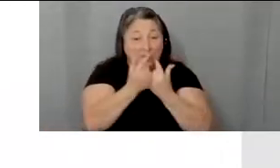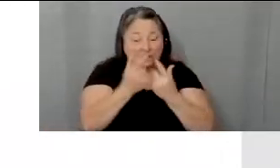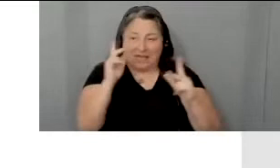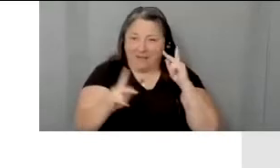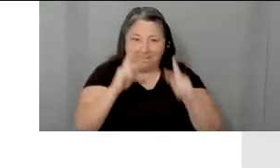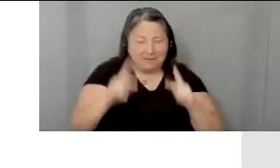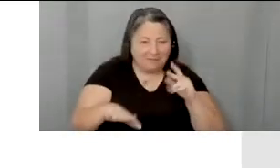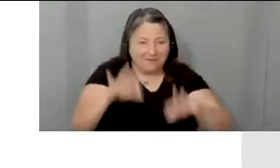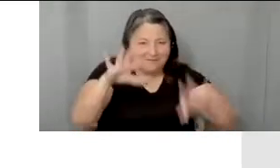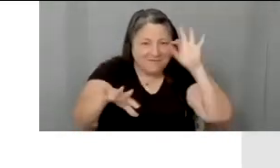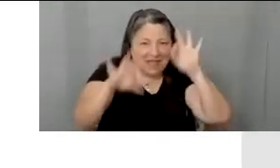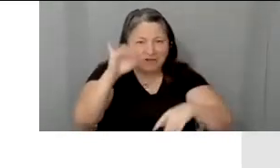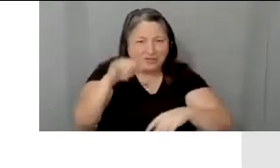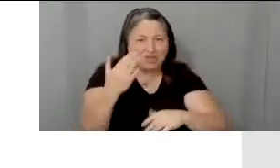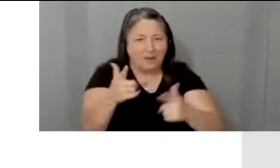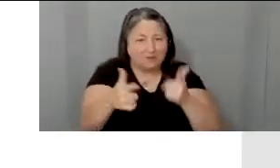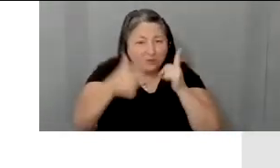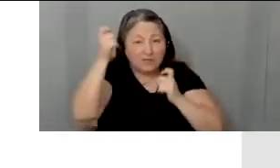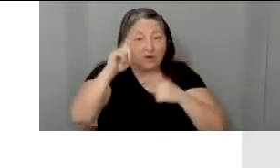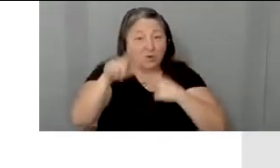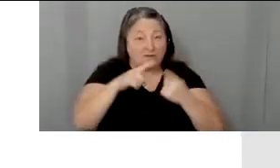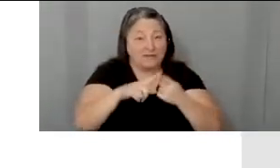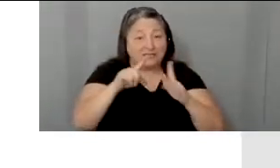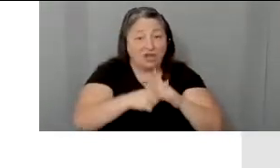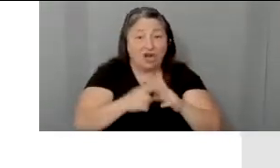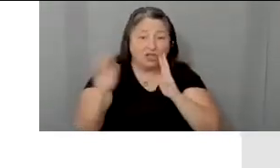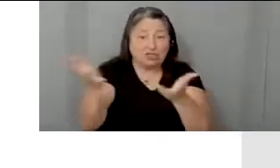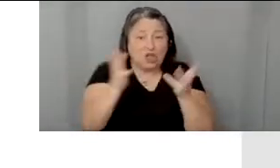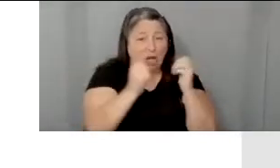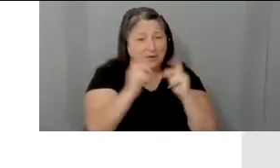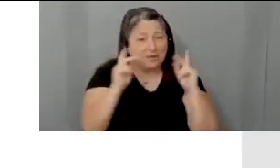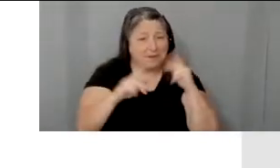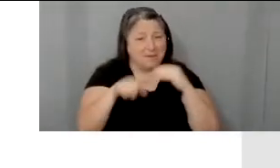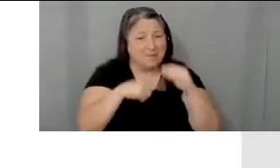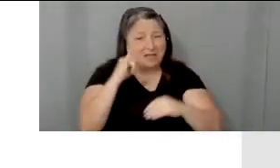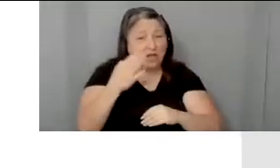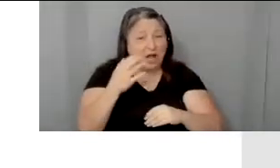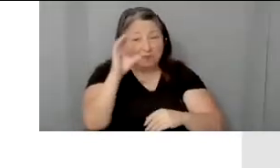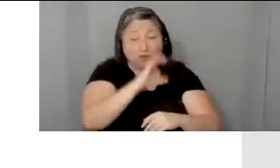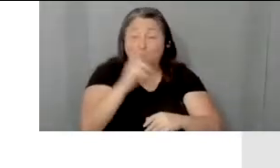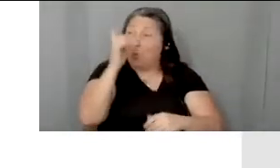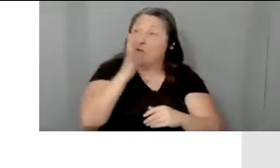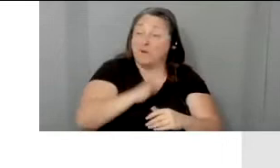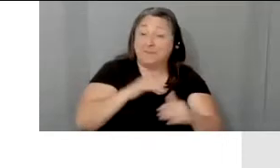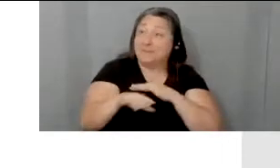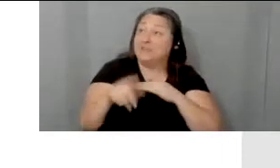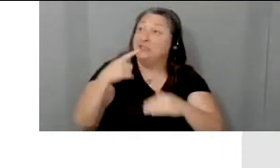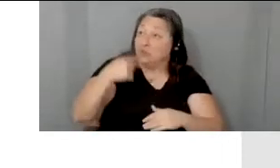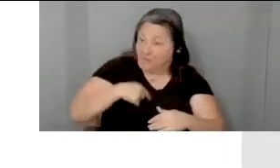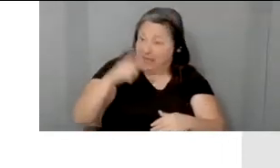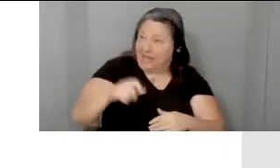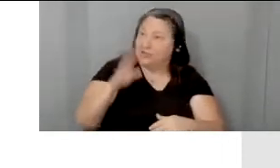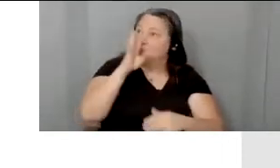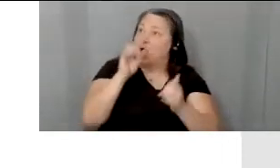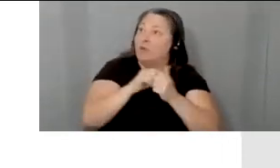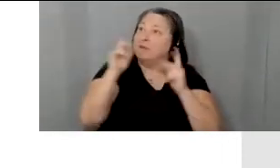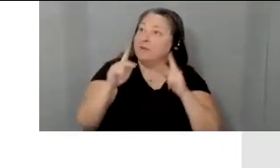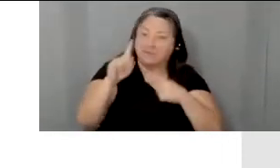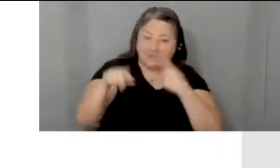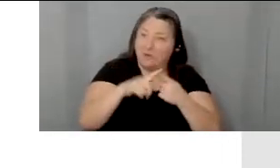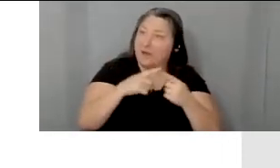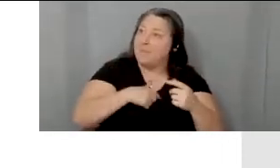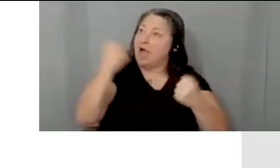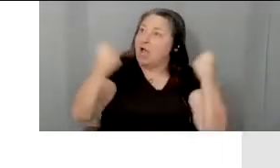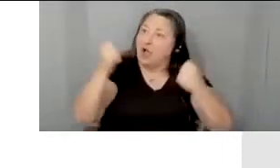to people about their job search. And I'm talking, we had one woman come in and tell us, you told me I had to talk to people. So when I was getting my car